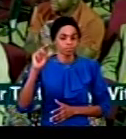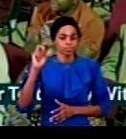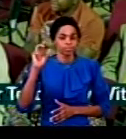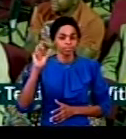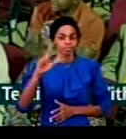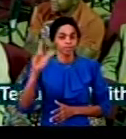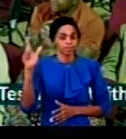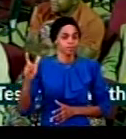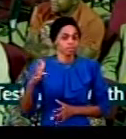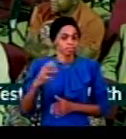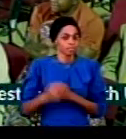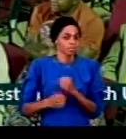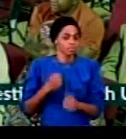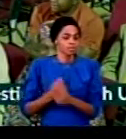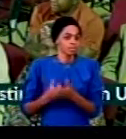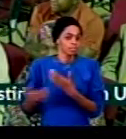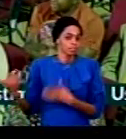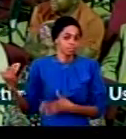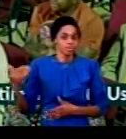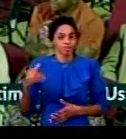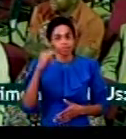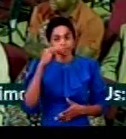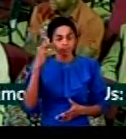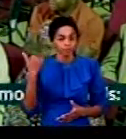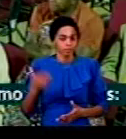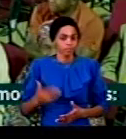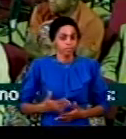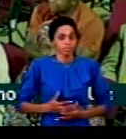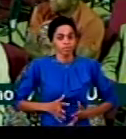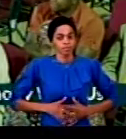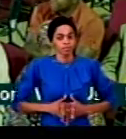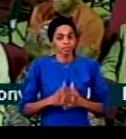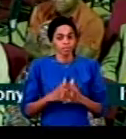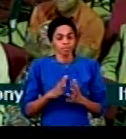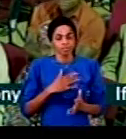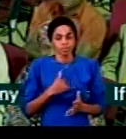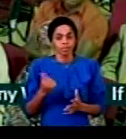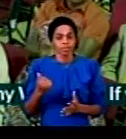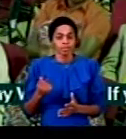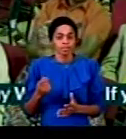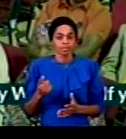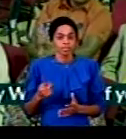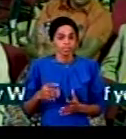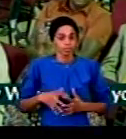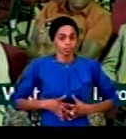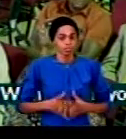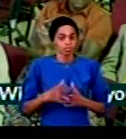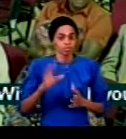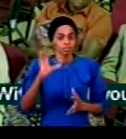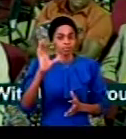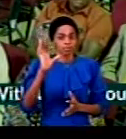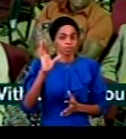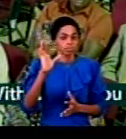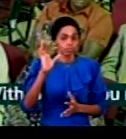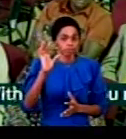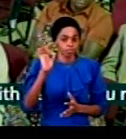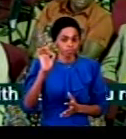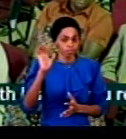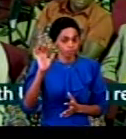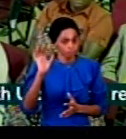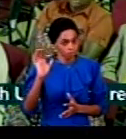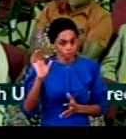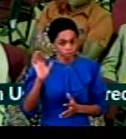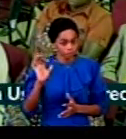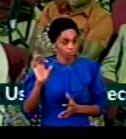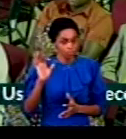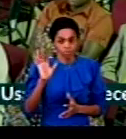And when the child was brought out, the placenta could not come out for 2 days, but